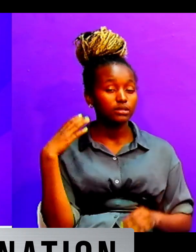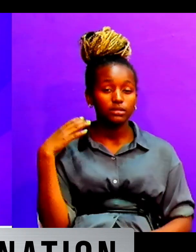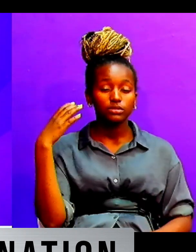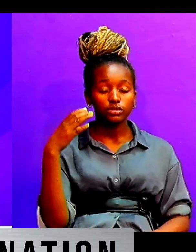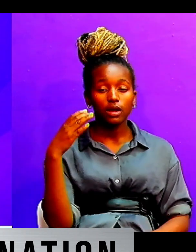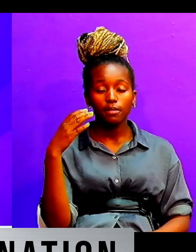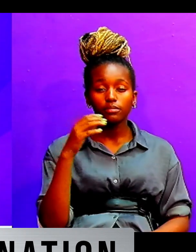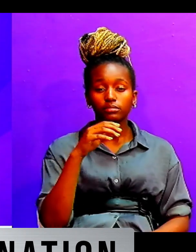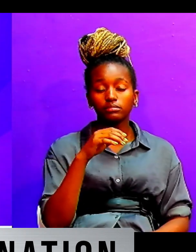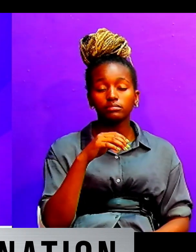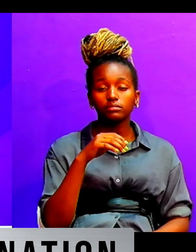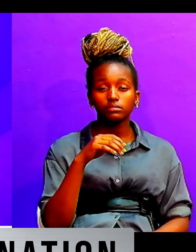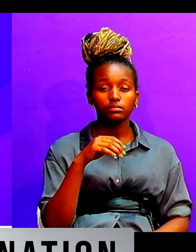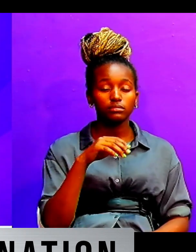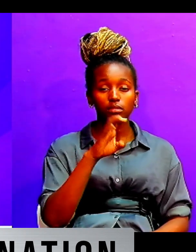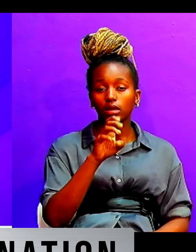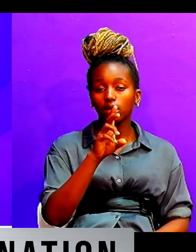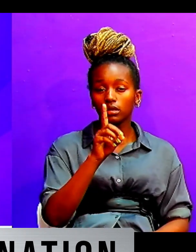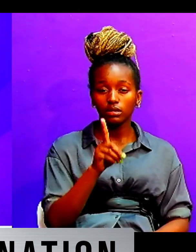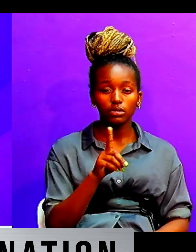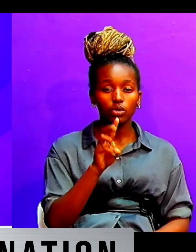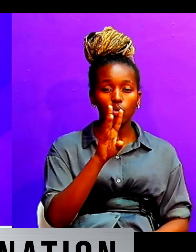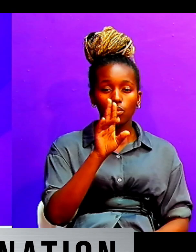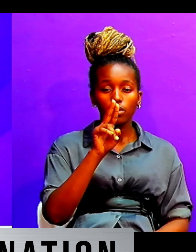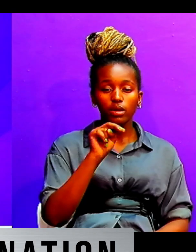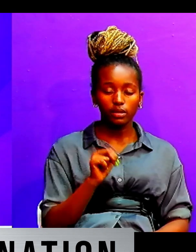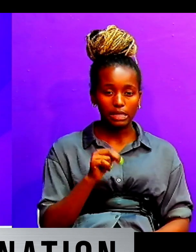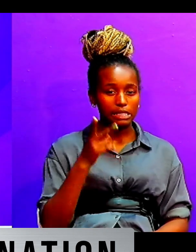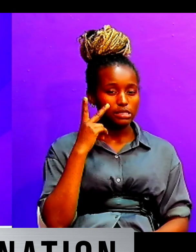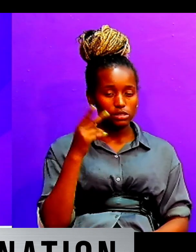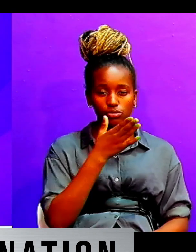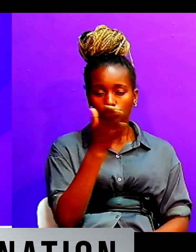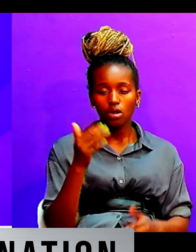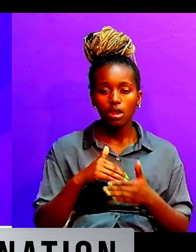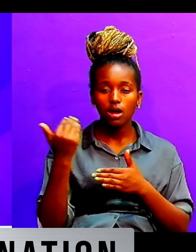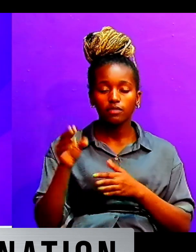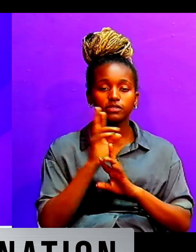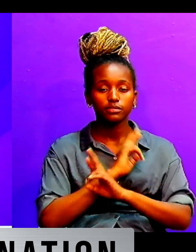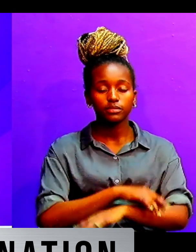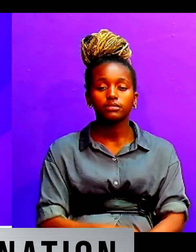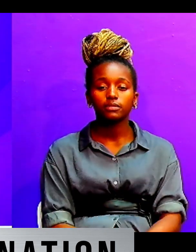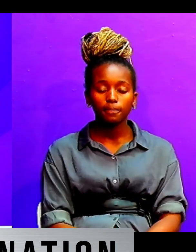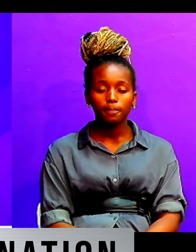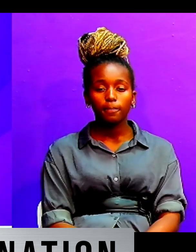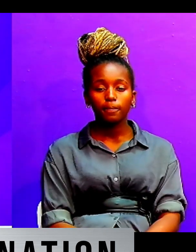UPIA, Edwin Denda. See you after the break. All right.